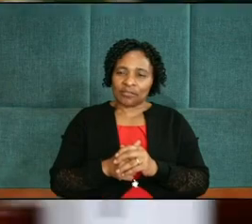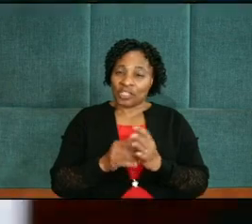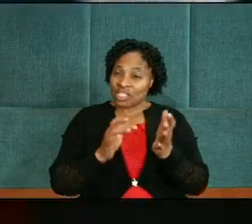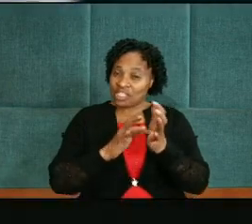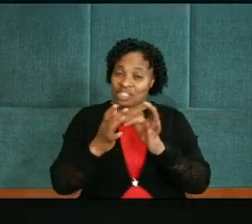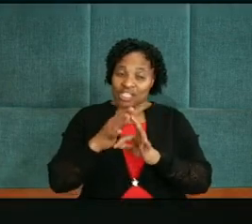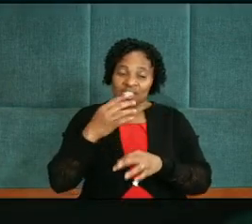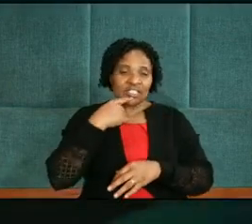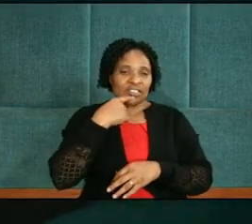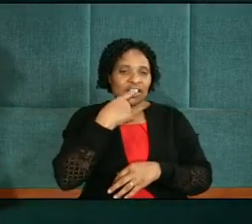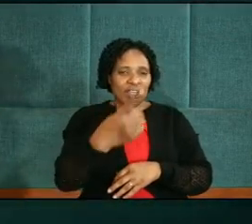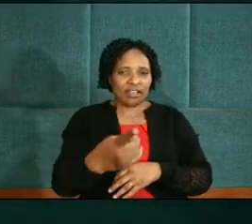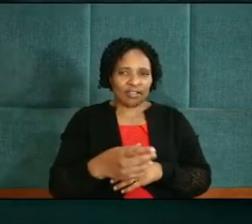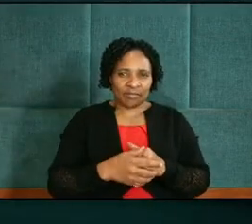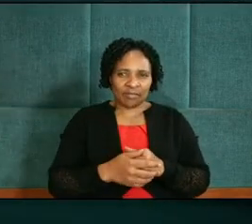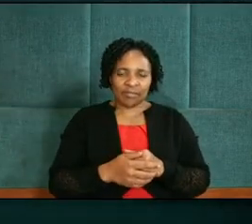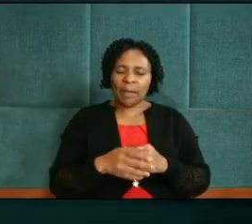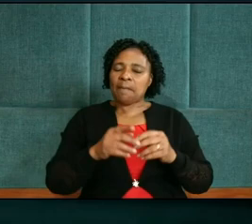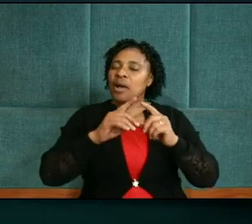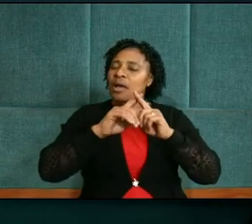Jesus says, but